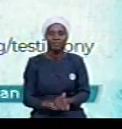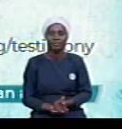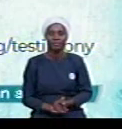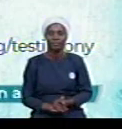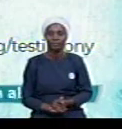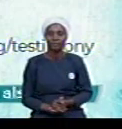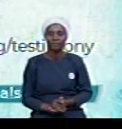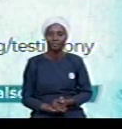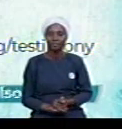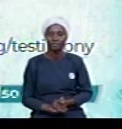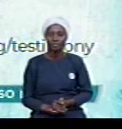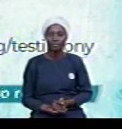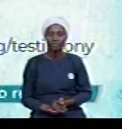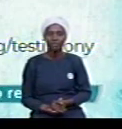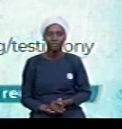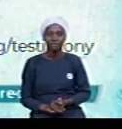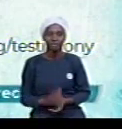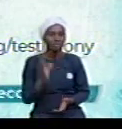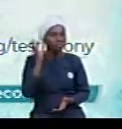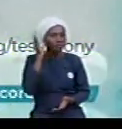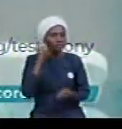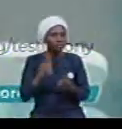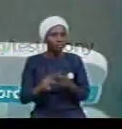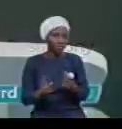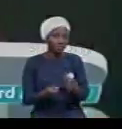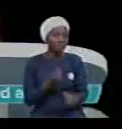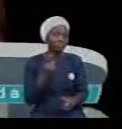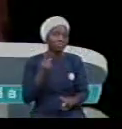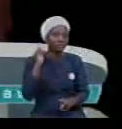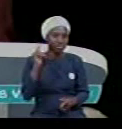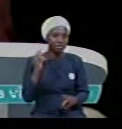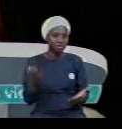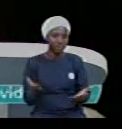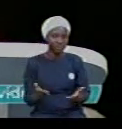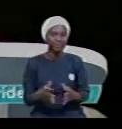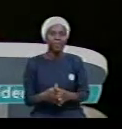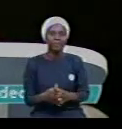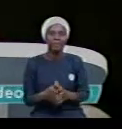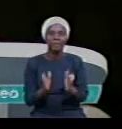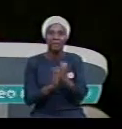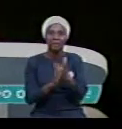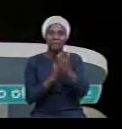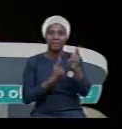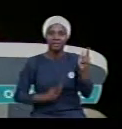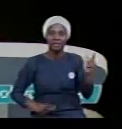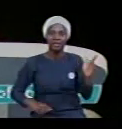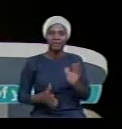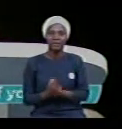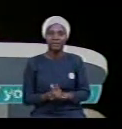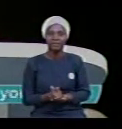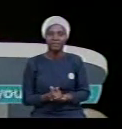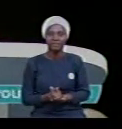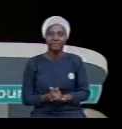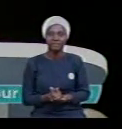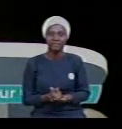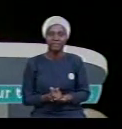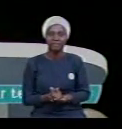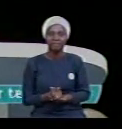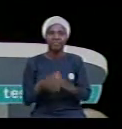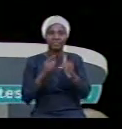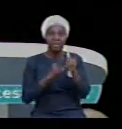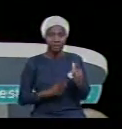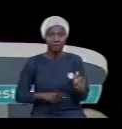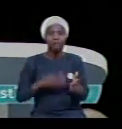To the first testimony from the Alpha location here. Praise the Lord. The Lord is